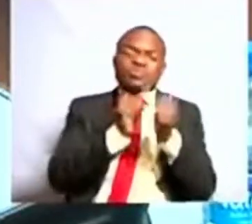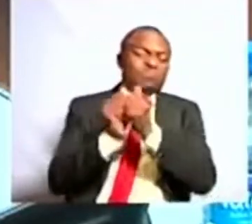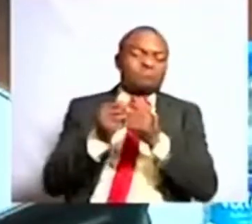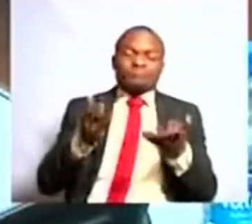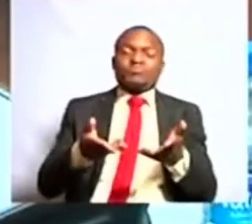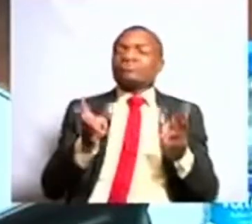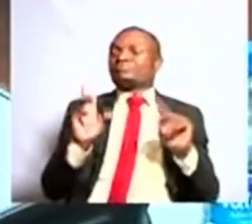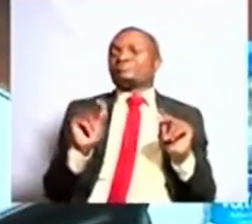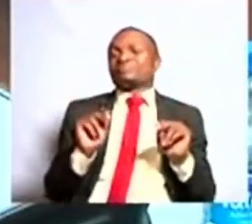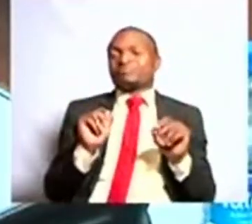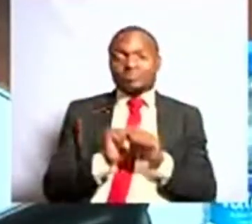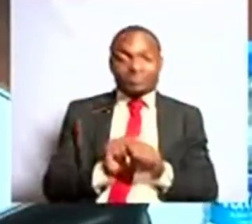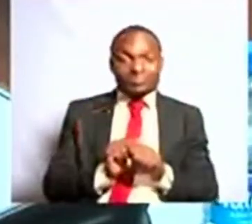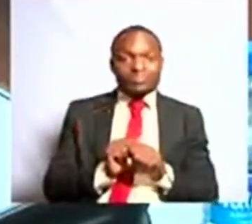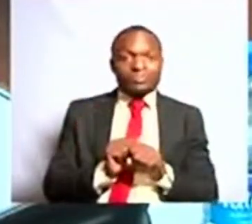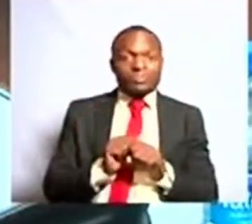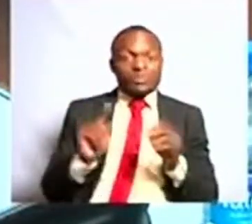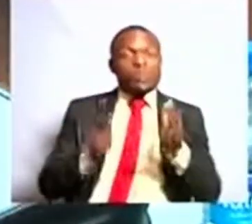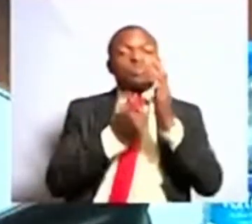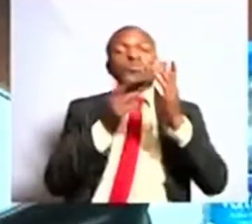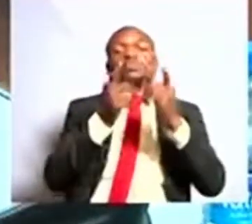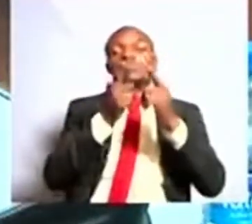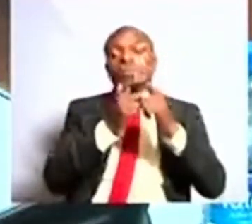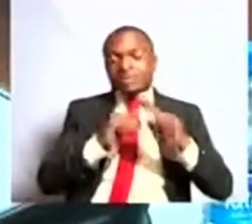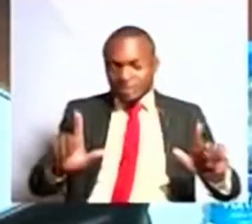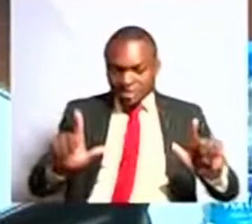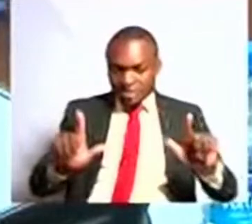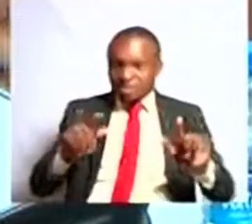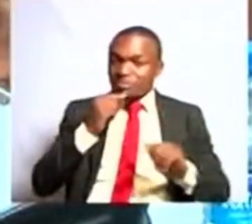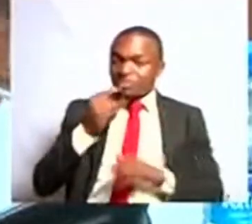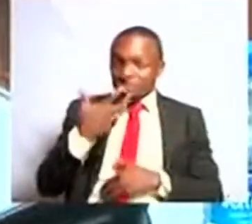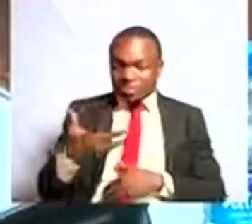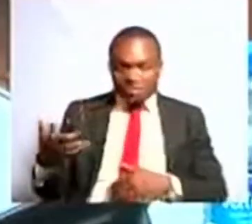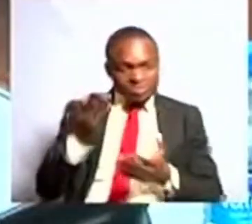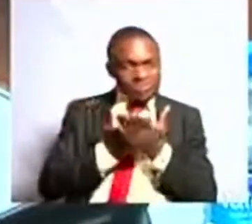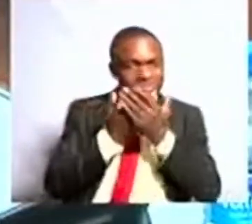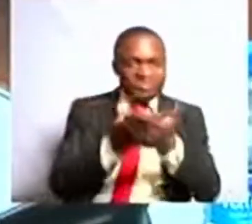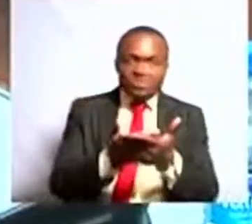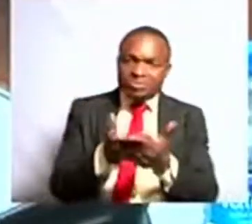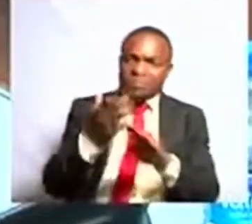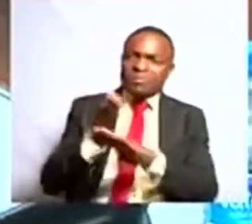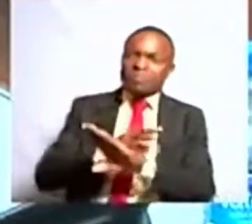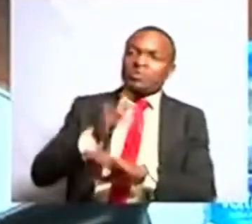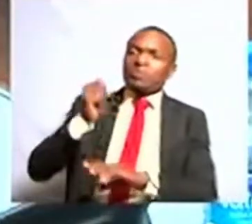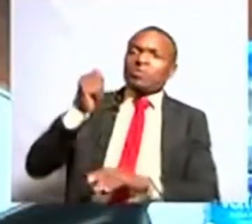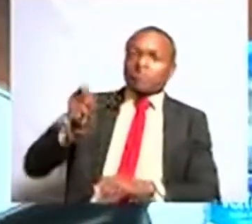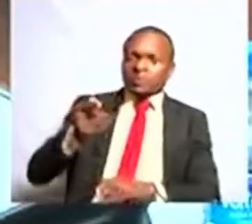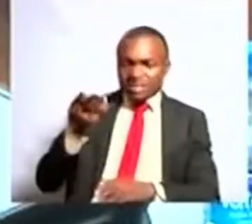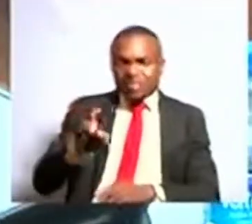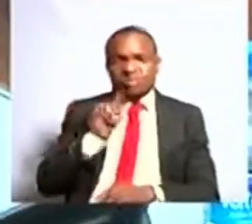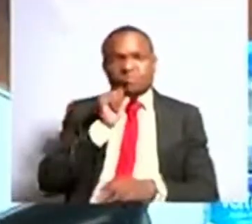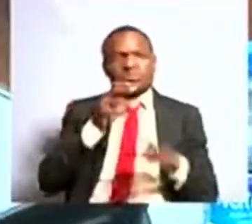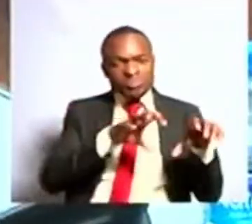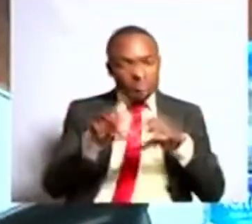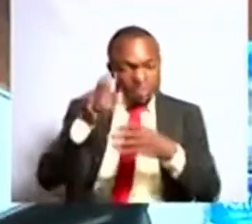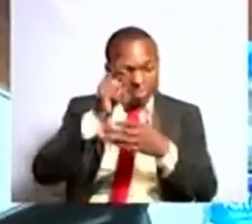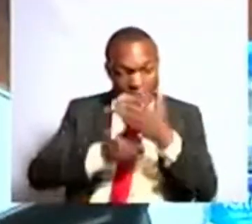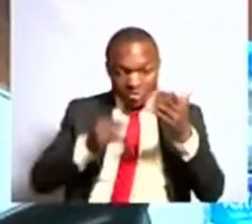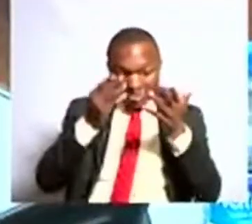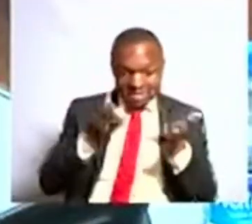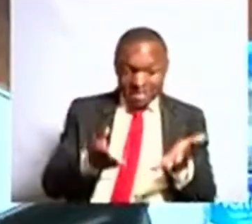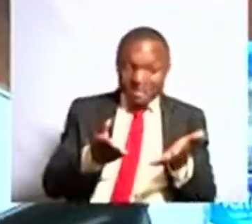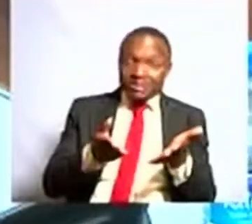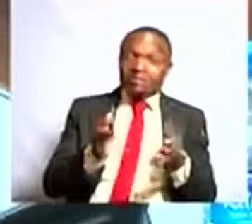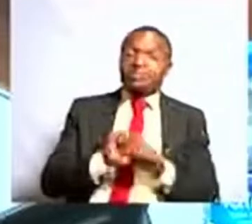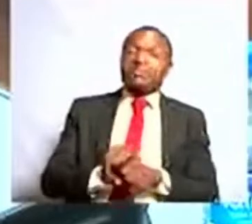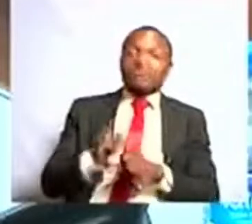here. So it's pointless to say the things were submitted before AG, this was not done. What we're here for is